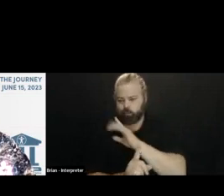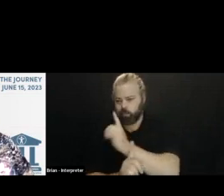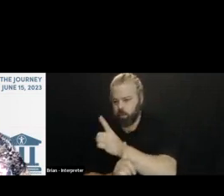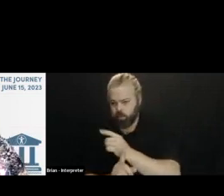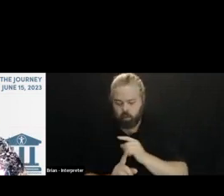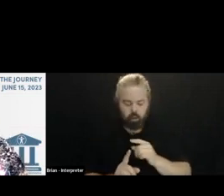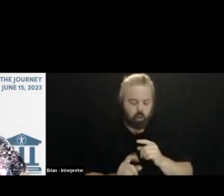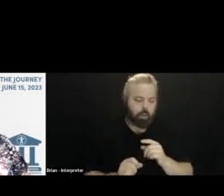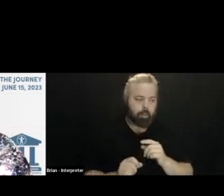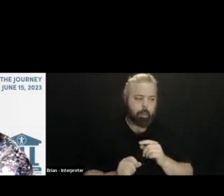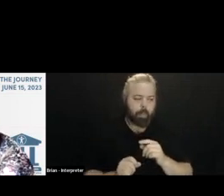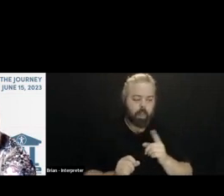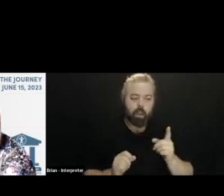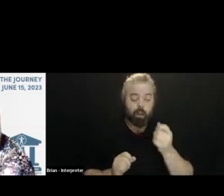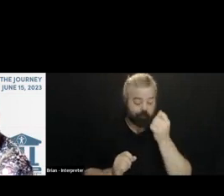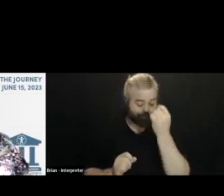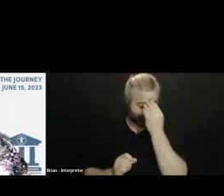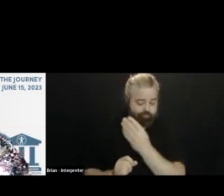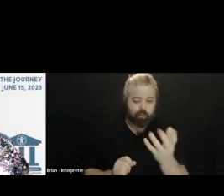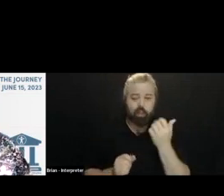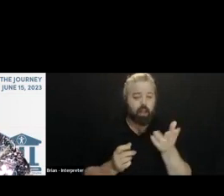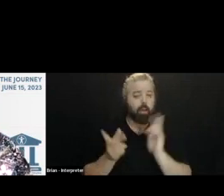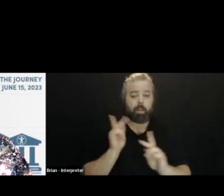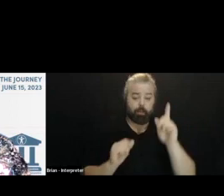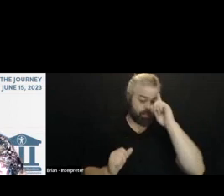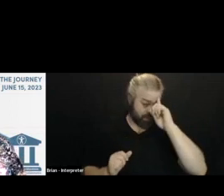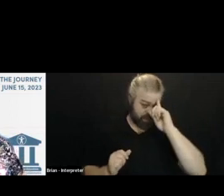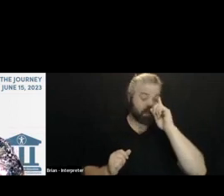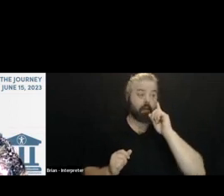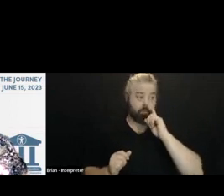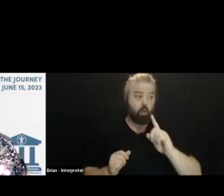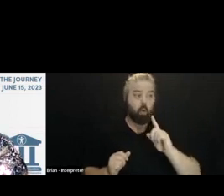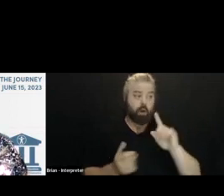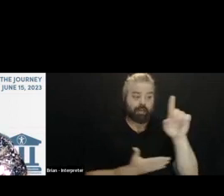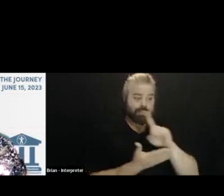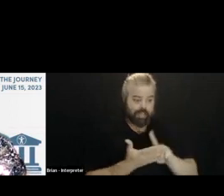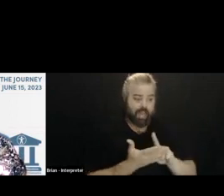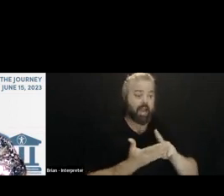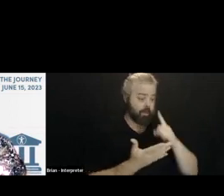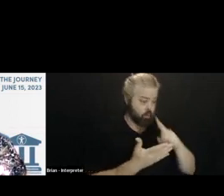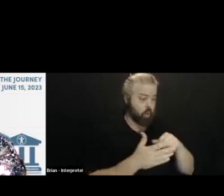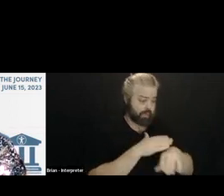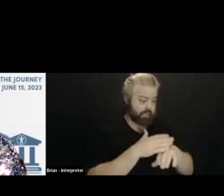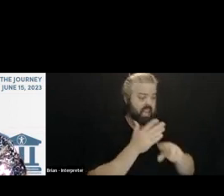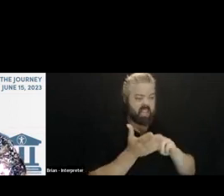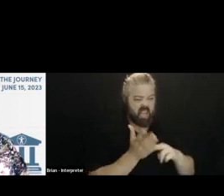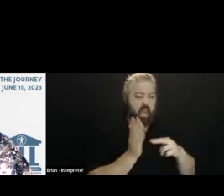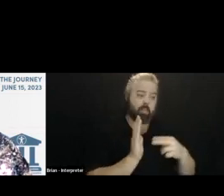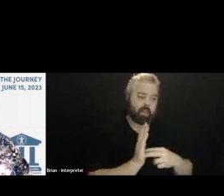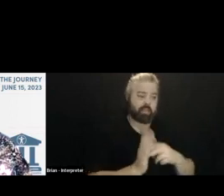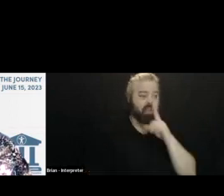that a lot of people think that in order to design for accessibility, it has to be ugly. And that